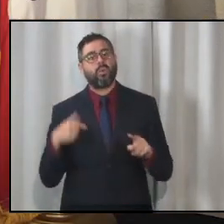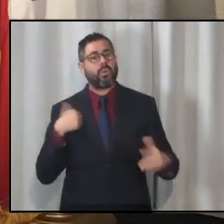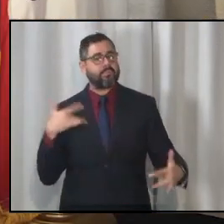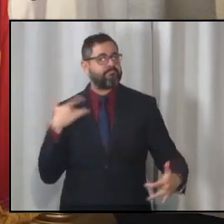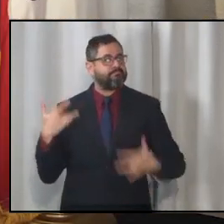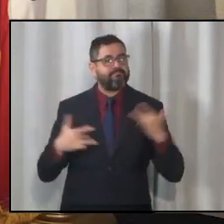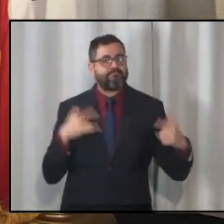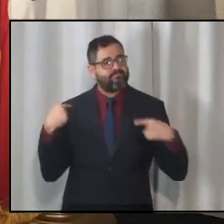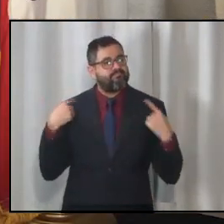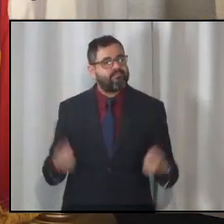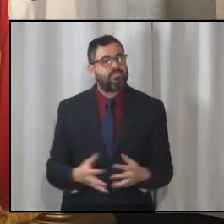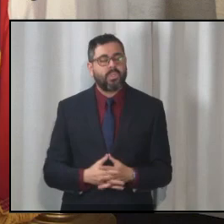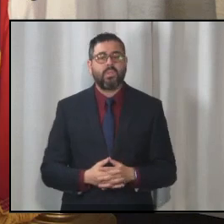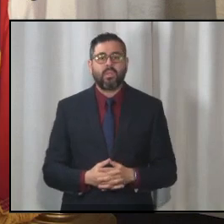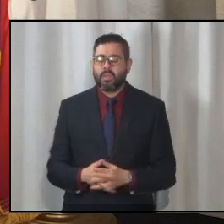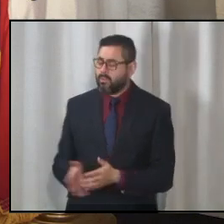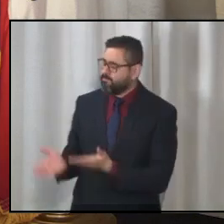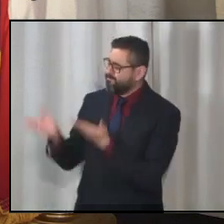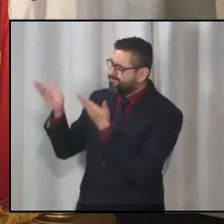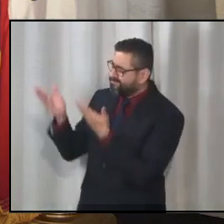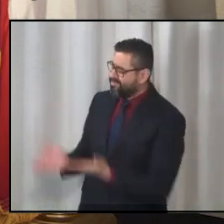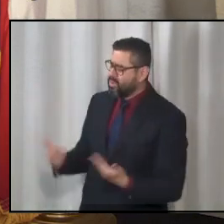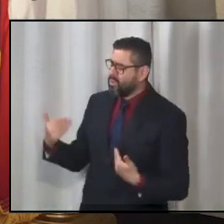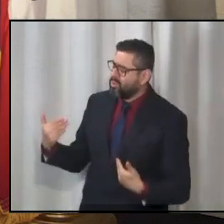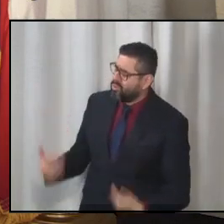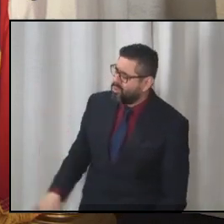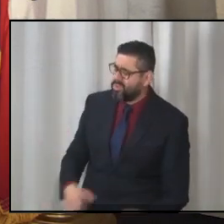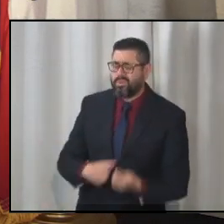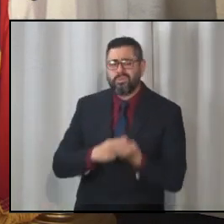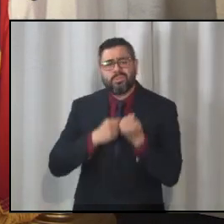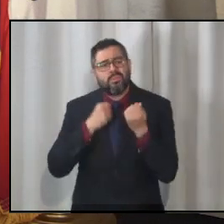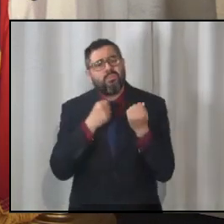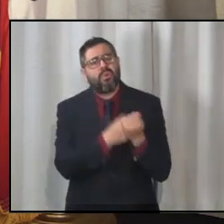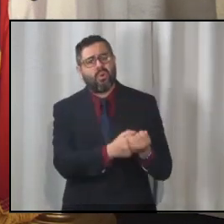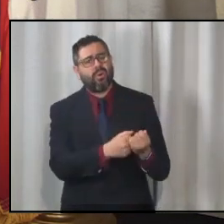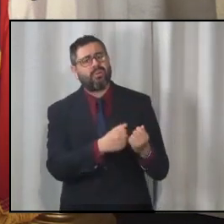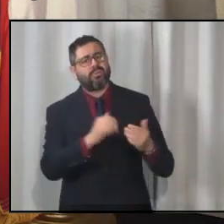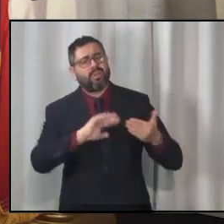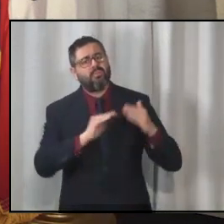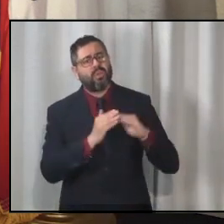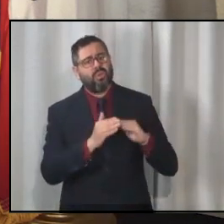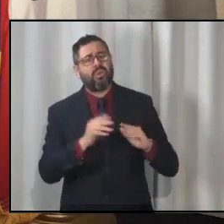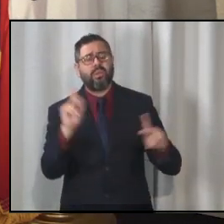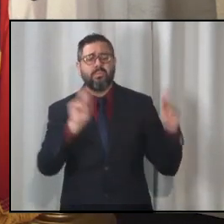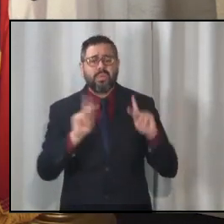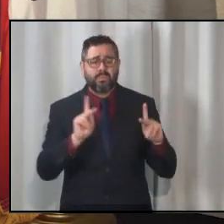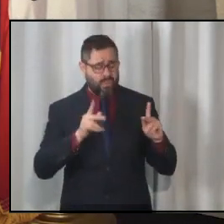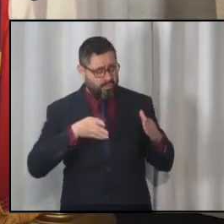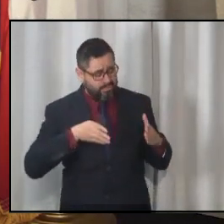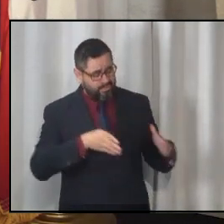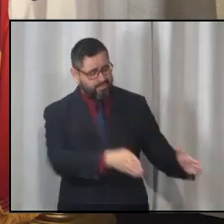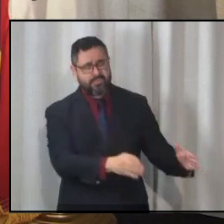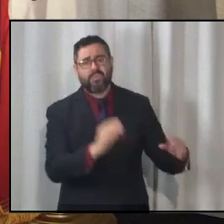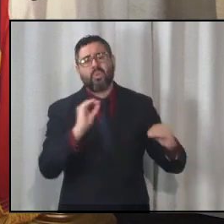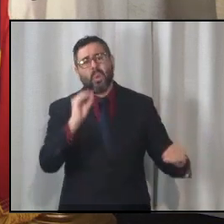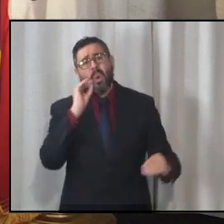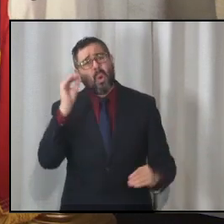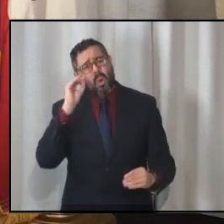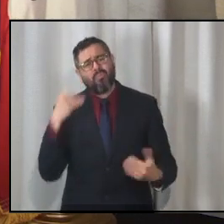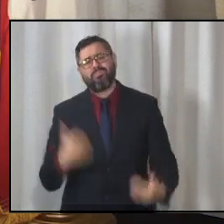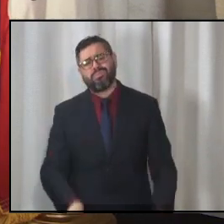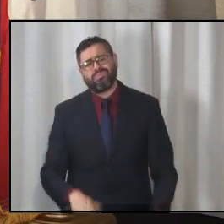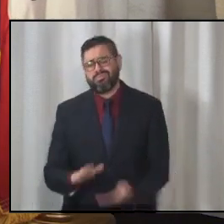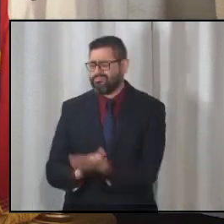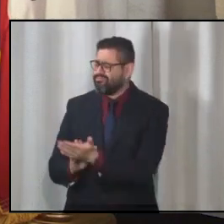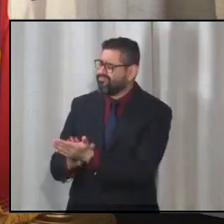Homeless Services Coordinator, who is doing great things to support our community experiencing homelessness right here on the streets. So, Joel,